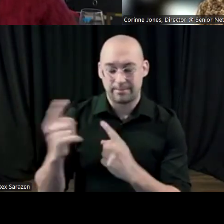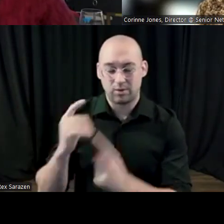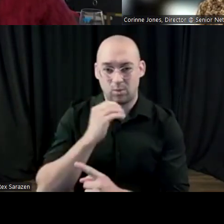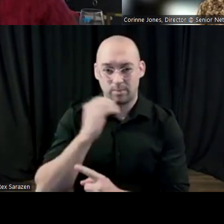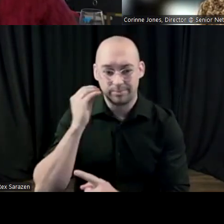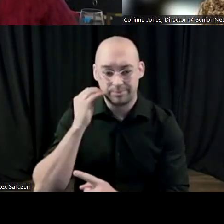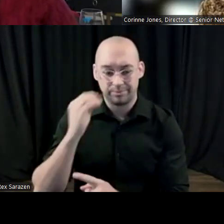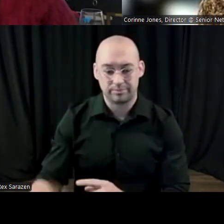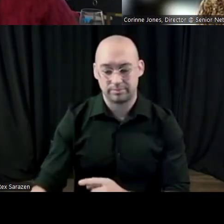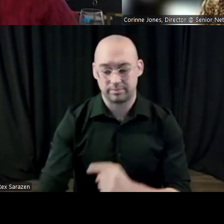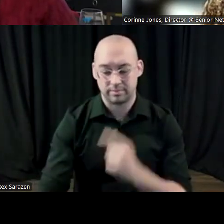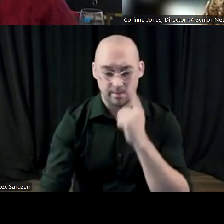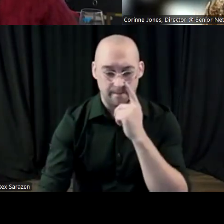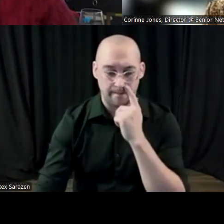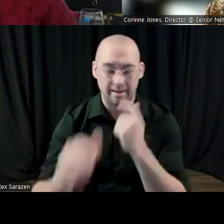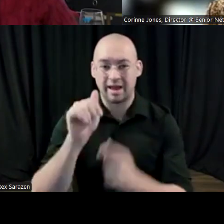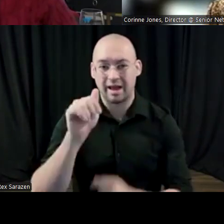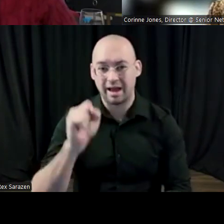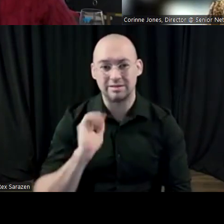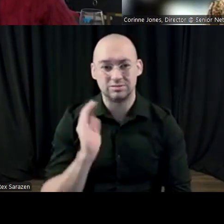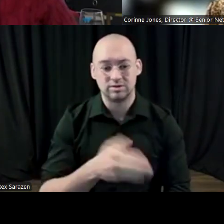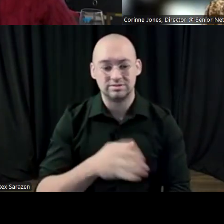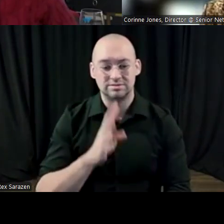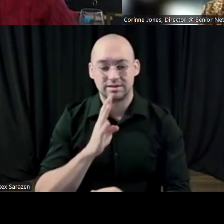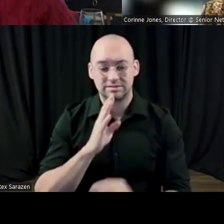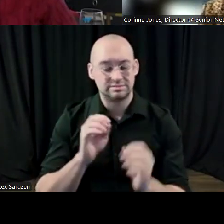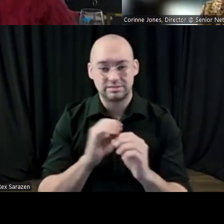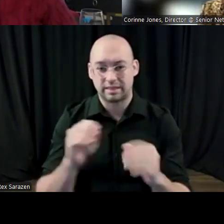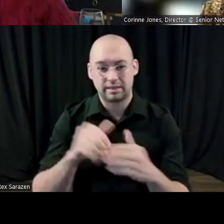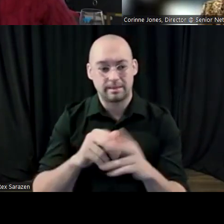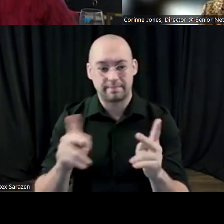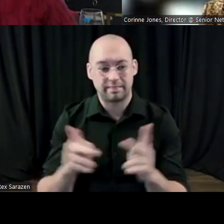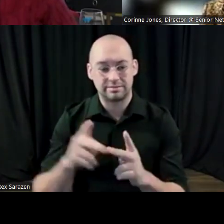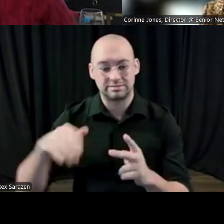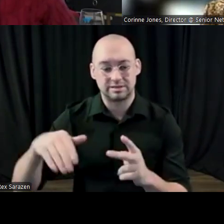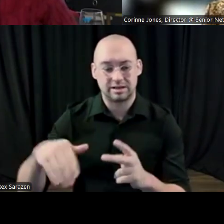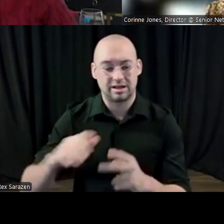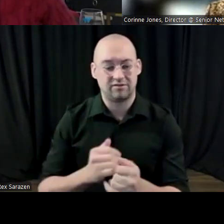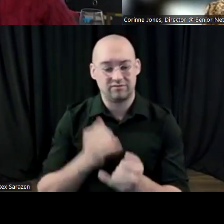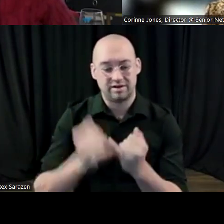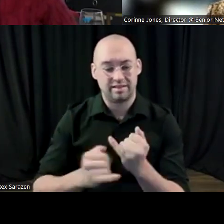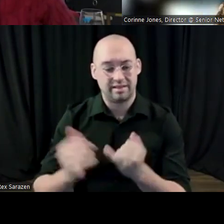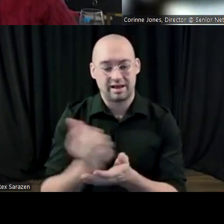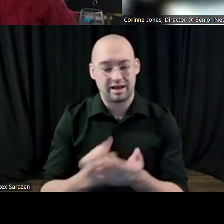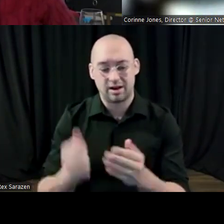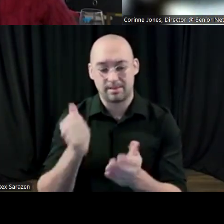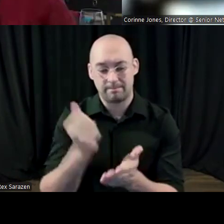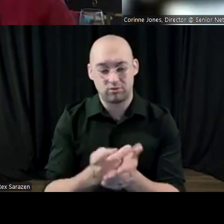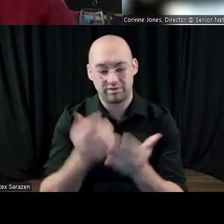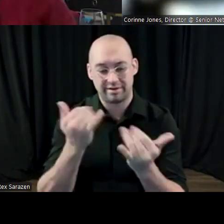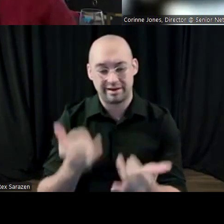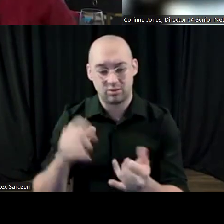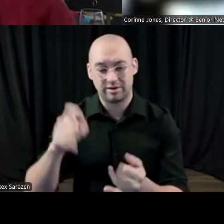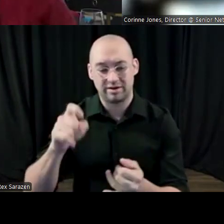as we speak. And there's no IHSS in place yet. We finally got hours approved. Now we got to find a provider like